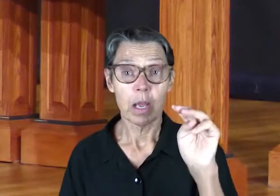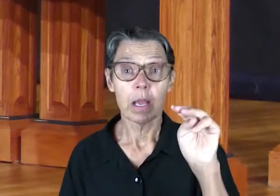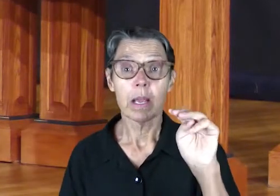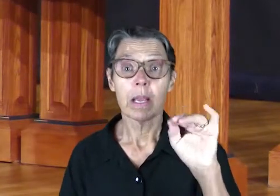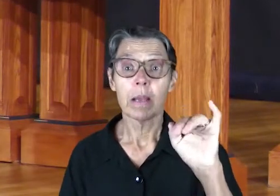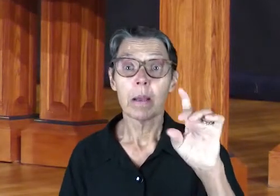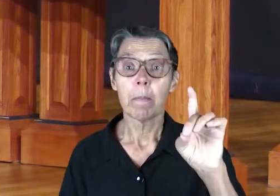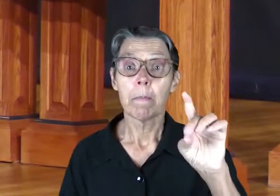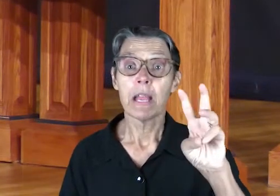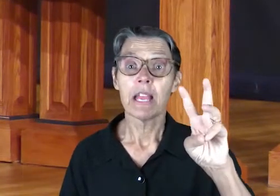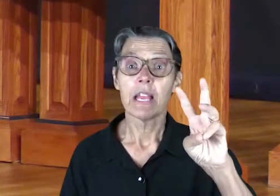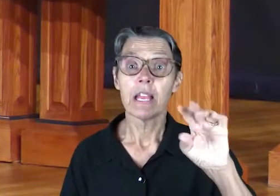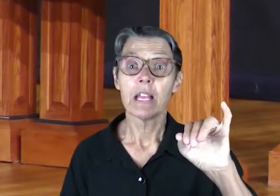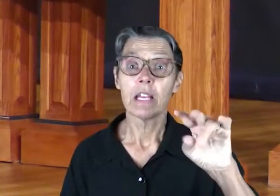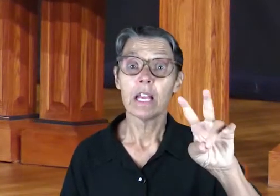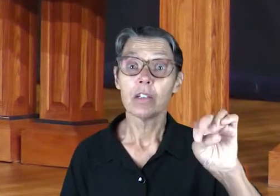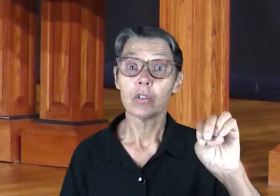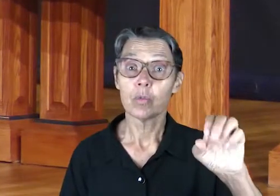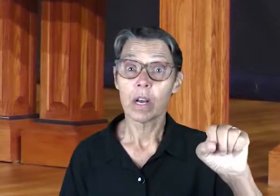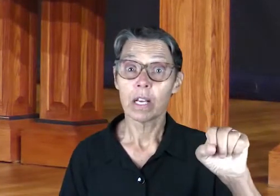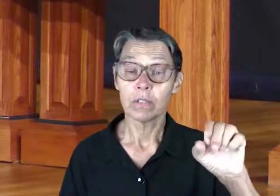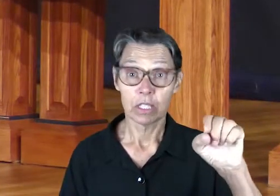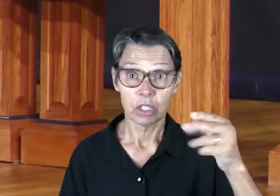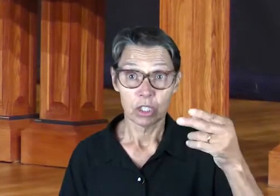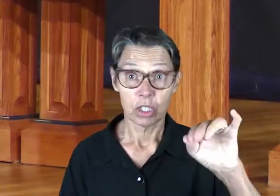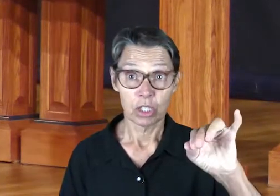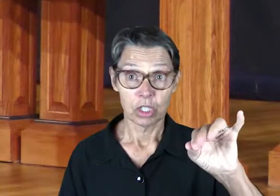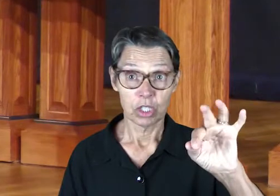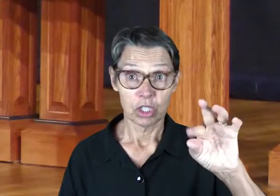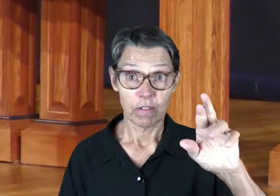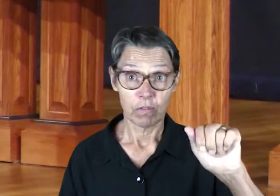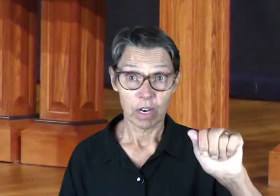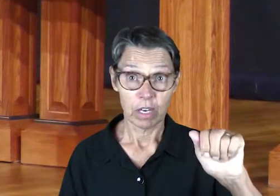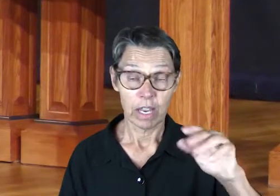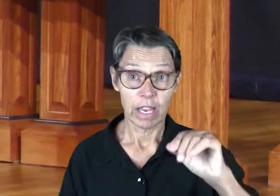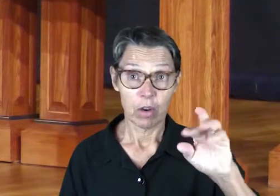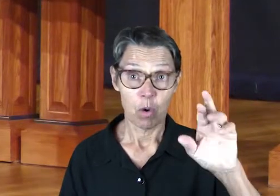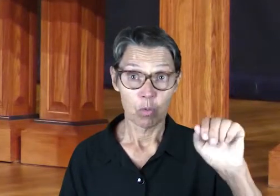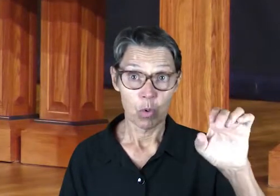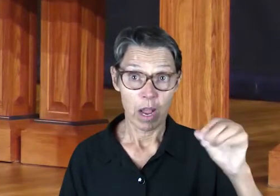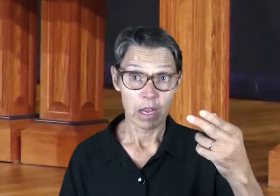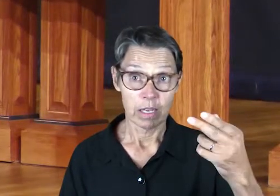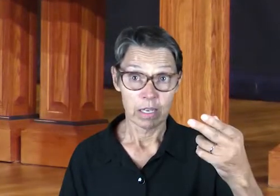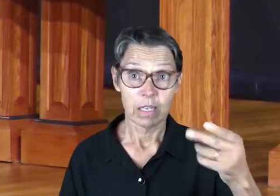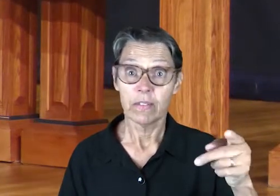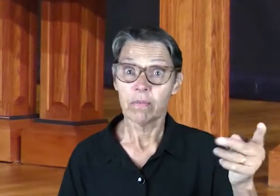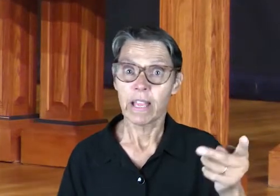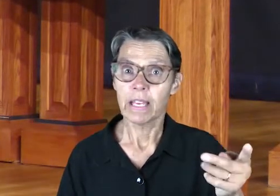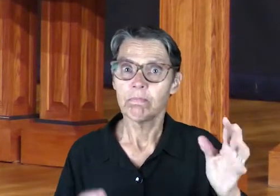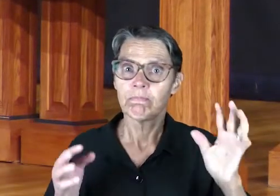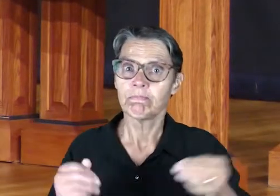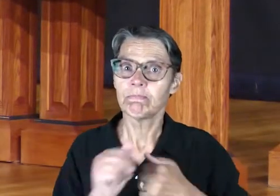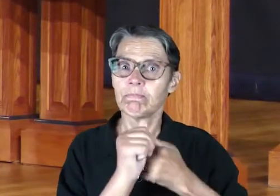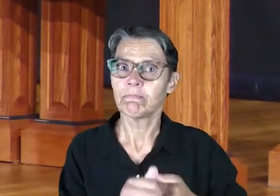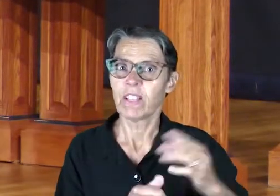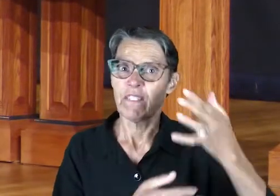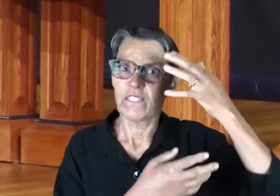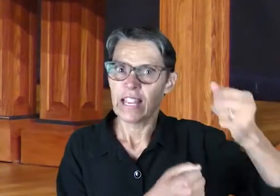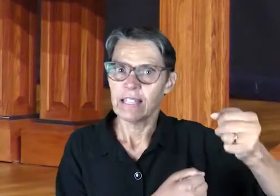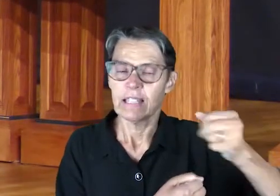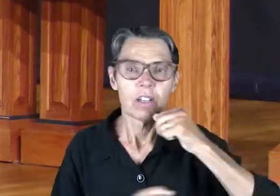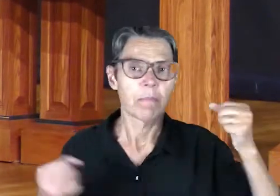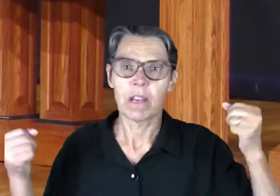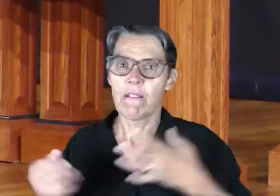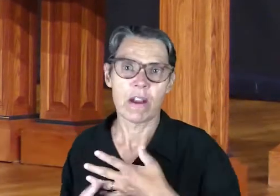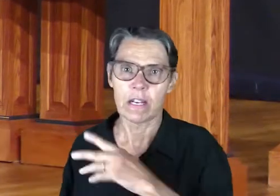Hebrew midwives, Shifra and Pua, and their decision to choose faith rather than fear and to stand against